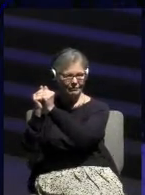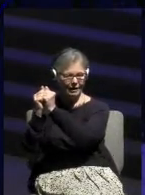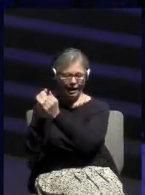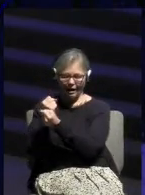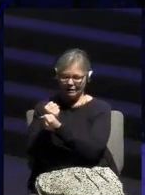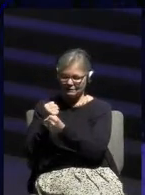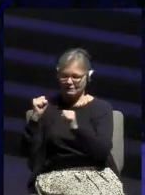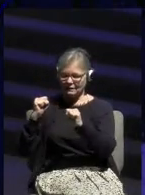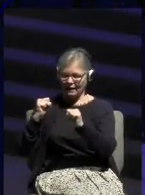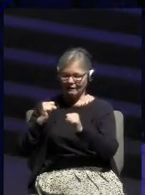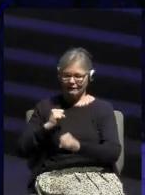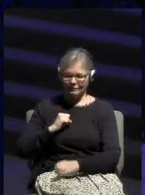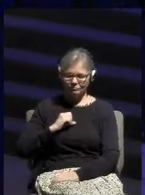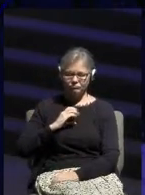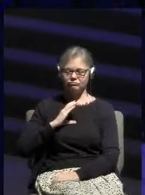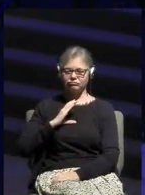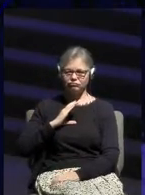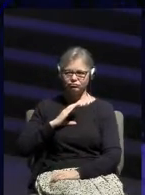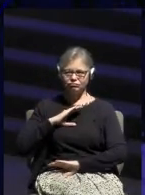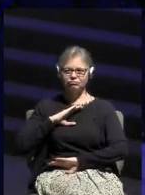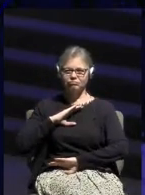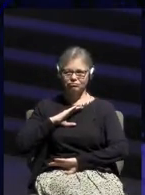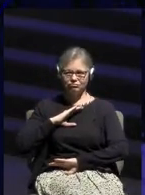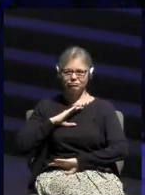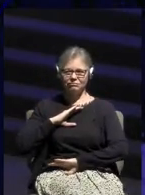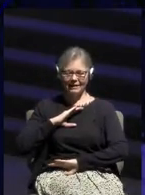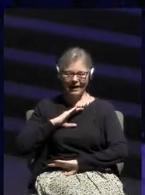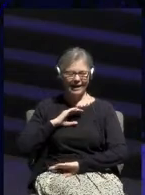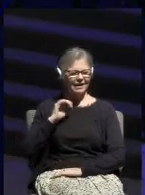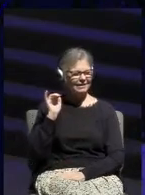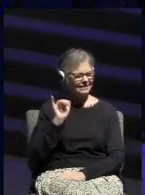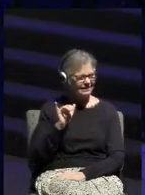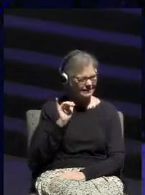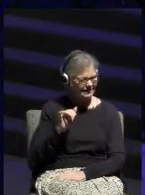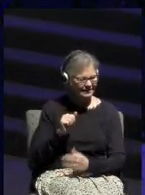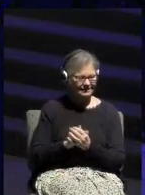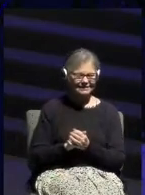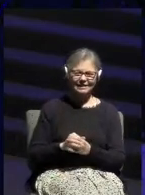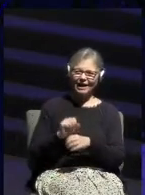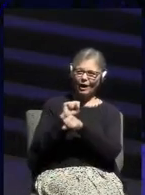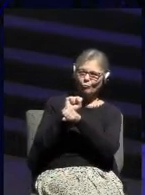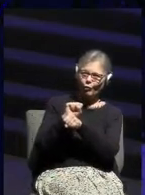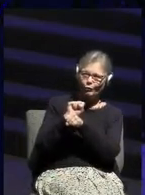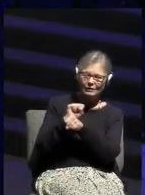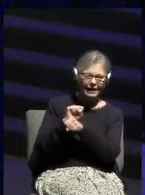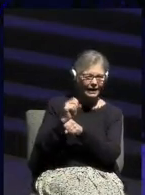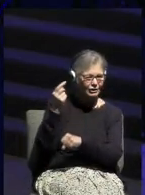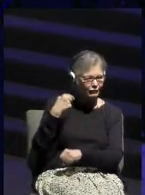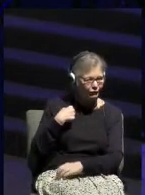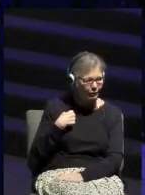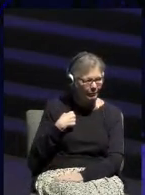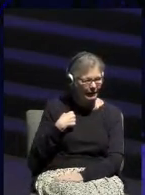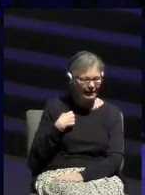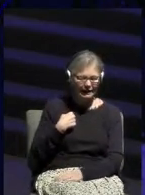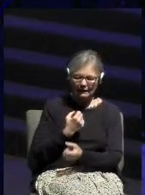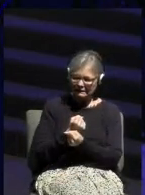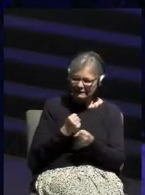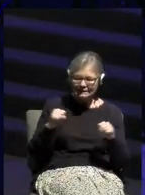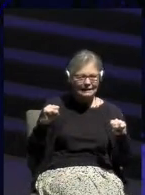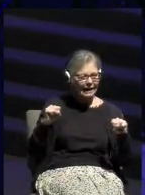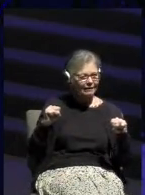And the idea is the association that we quickly link to protection. We quickly link to